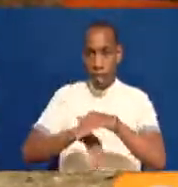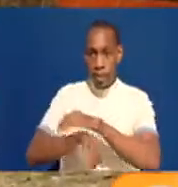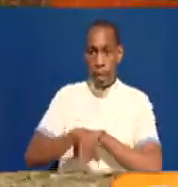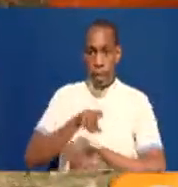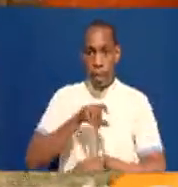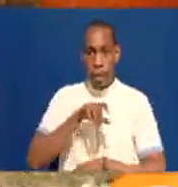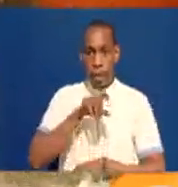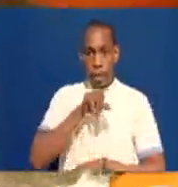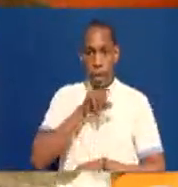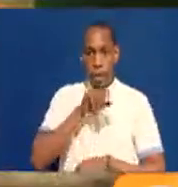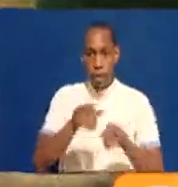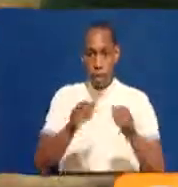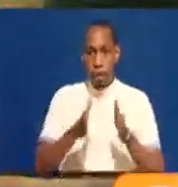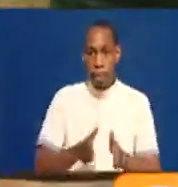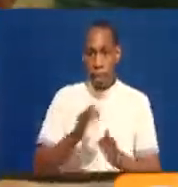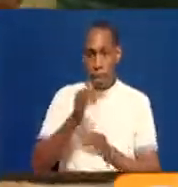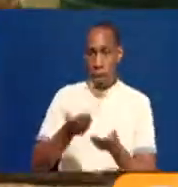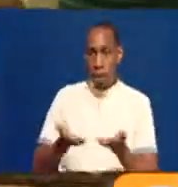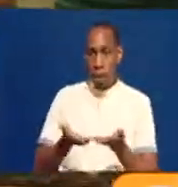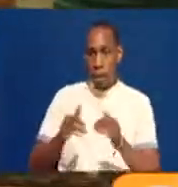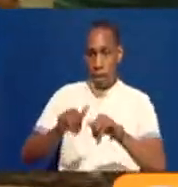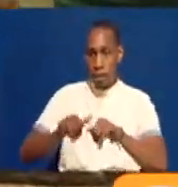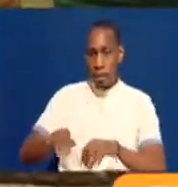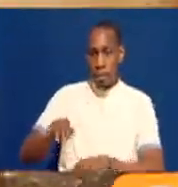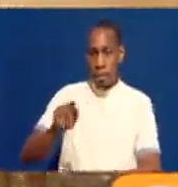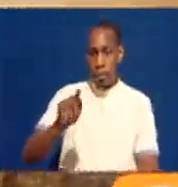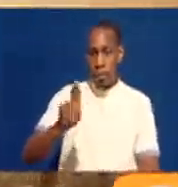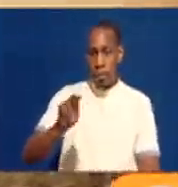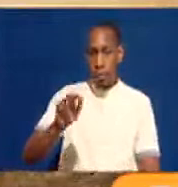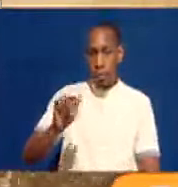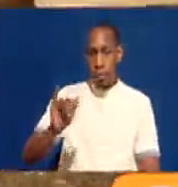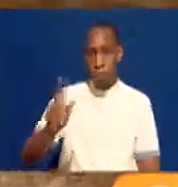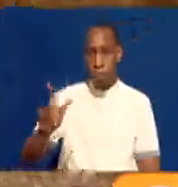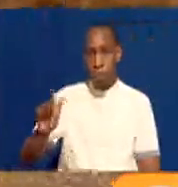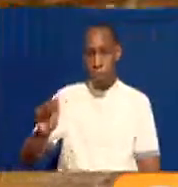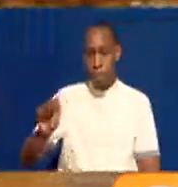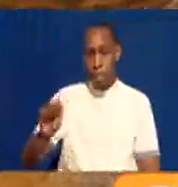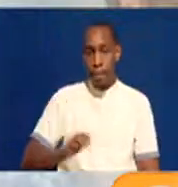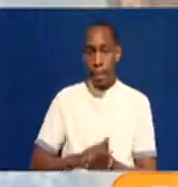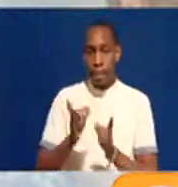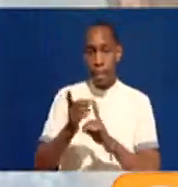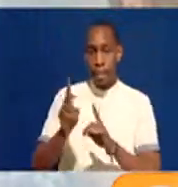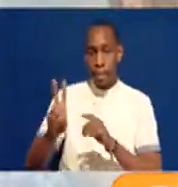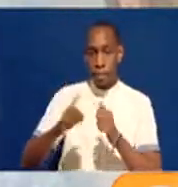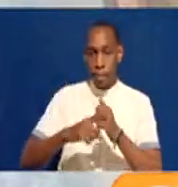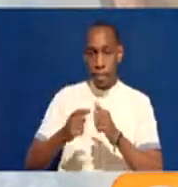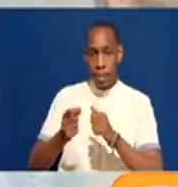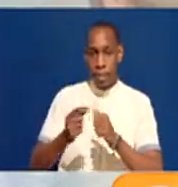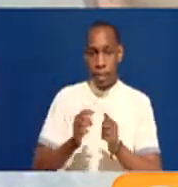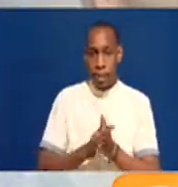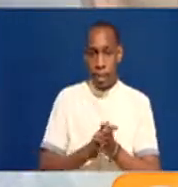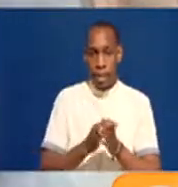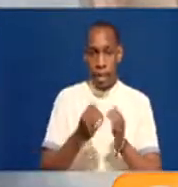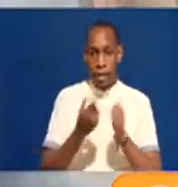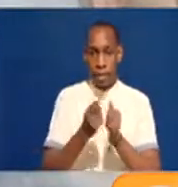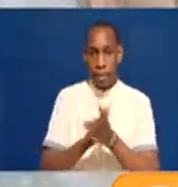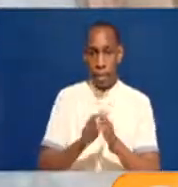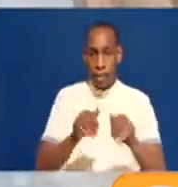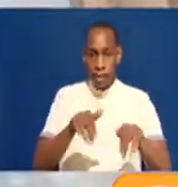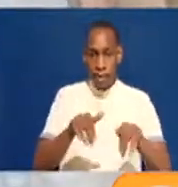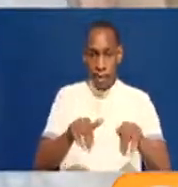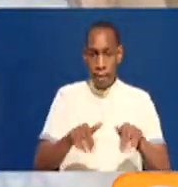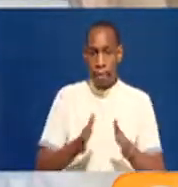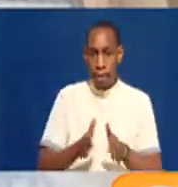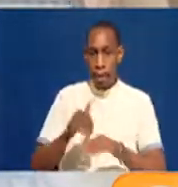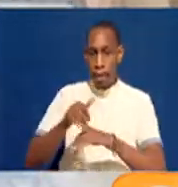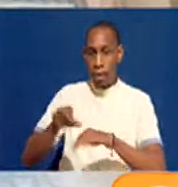farmer based in Utawala on the 26th of November. The farmer had sent a boda-boda rider to